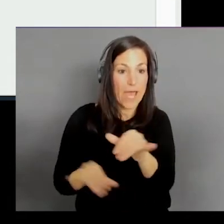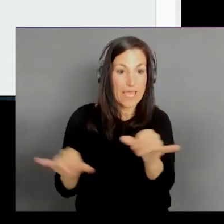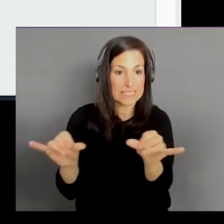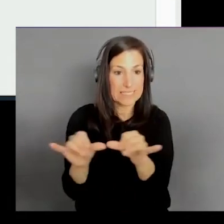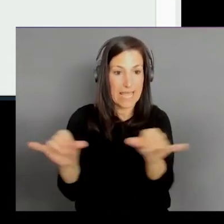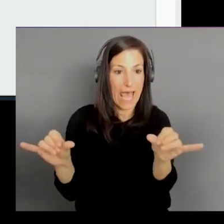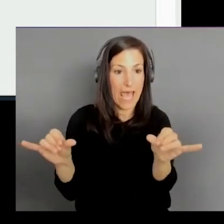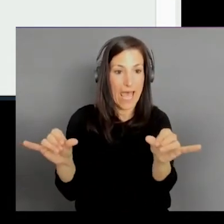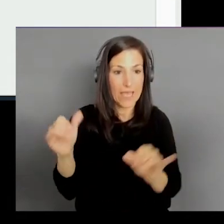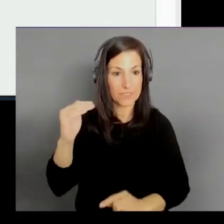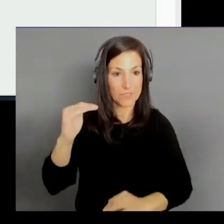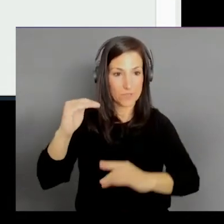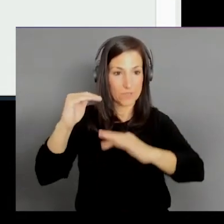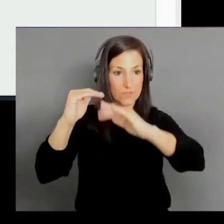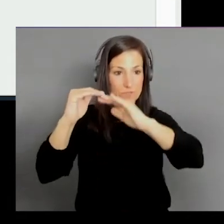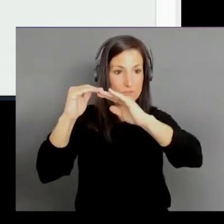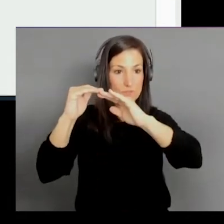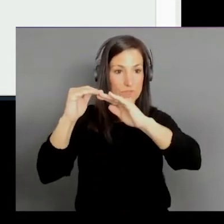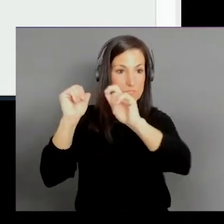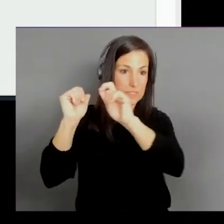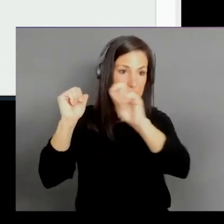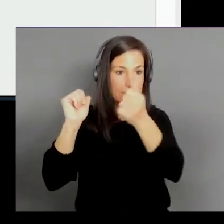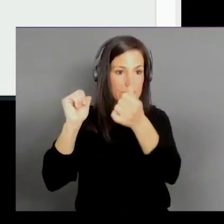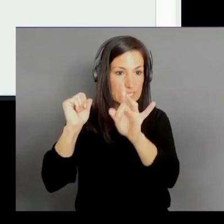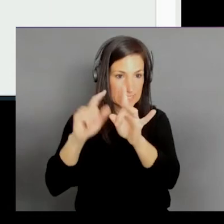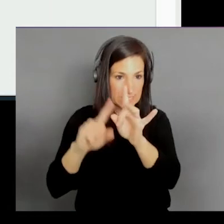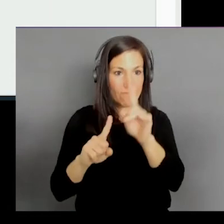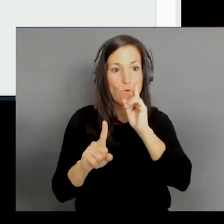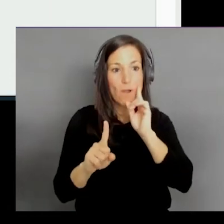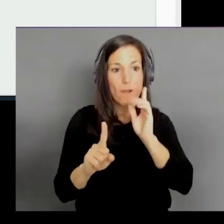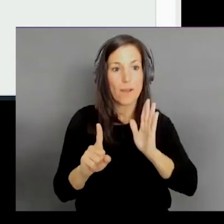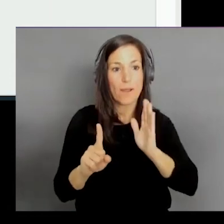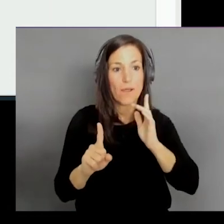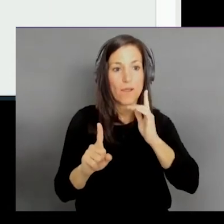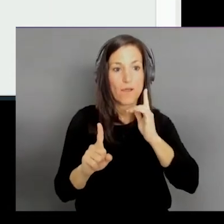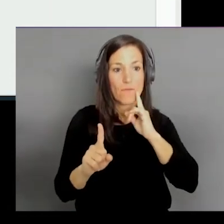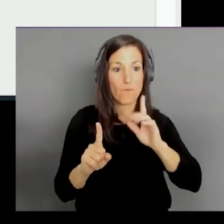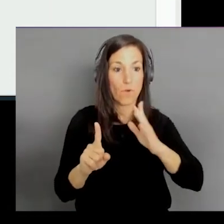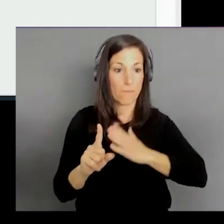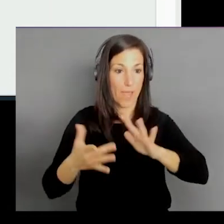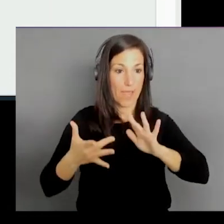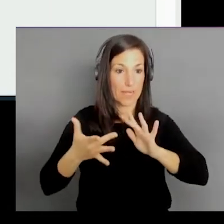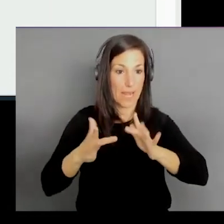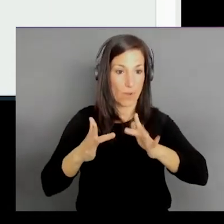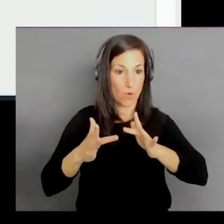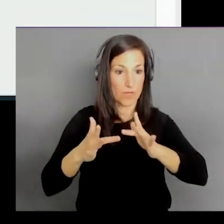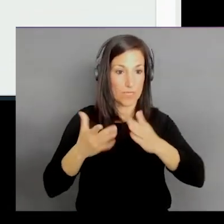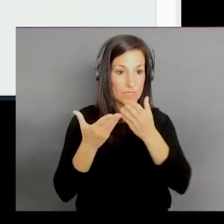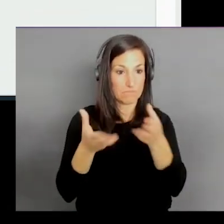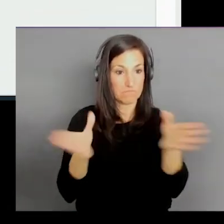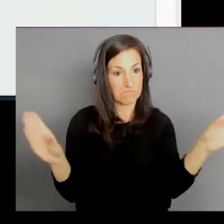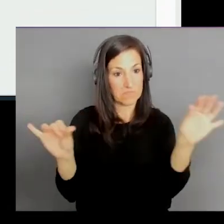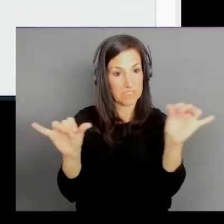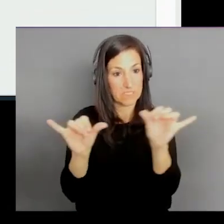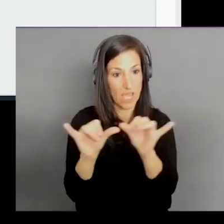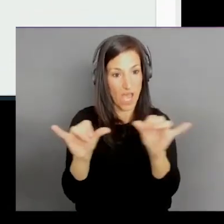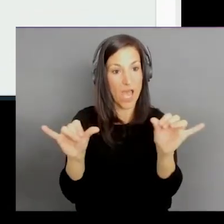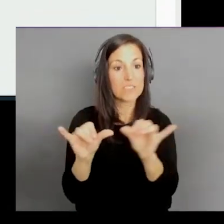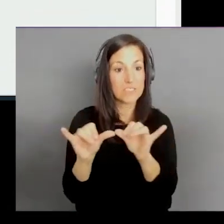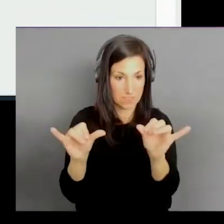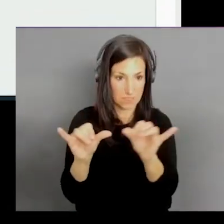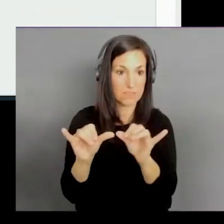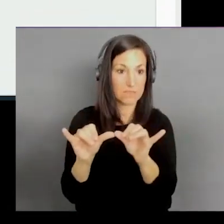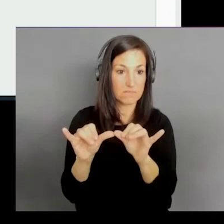Choose that /18 for my network size. And you'll see that it has automatically